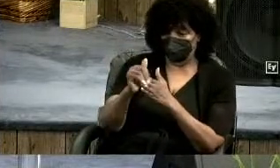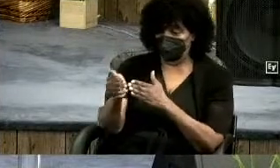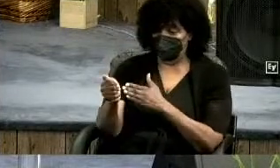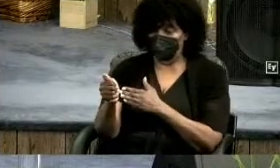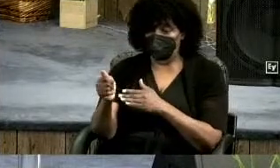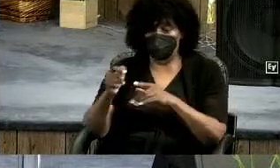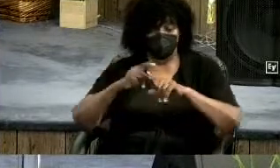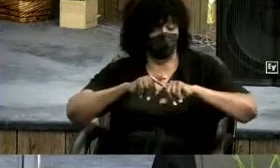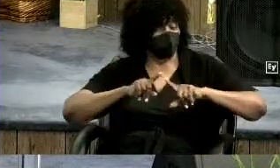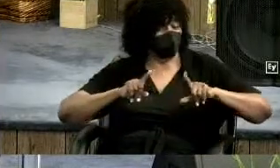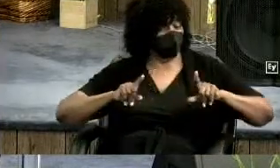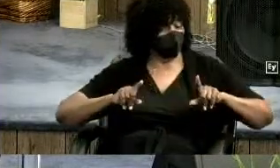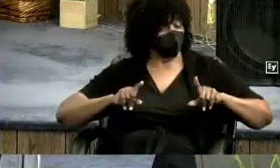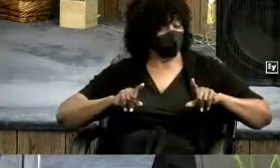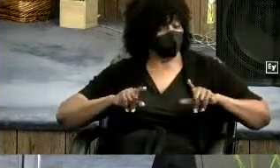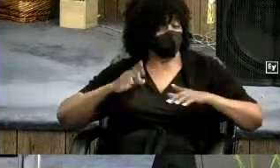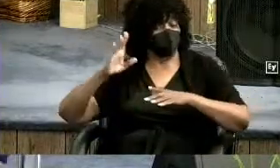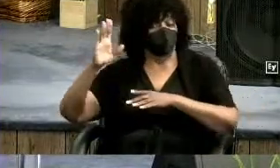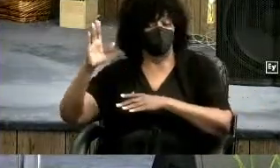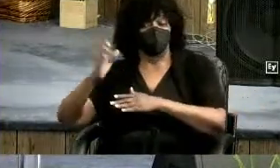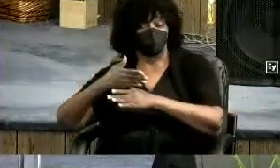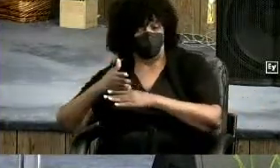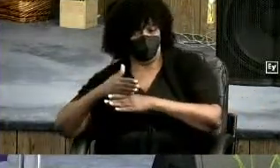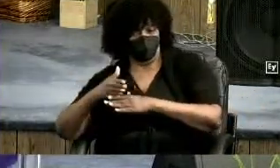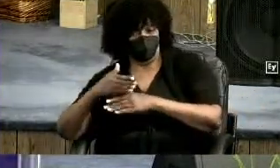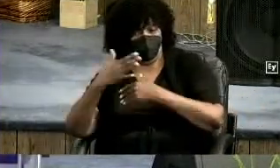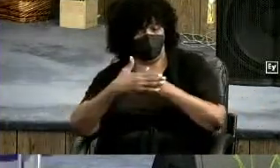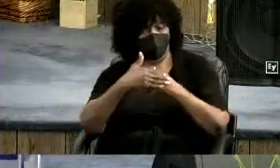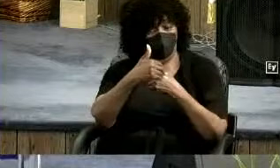there's a difference between being called.